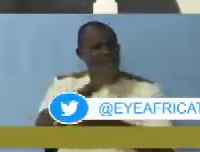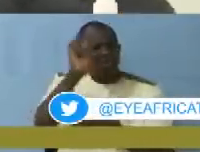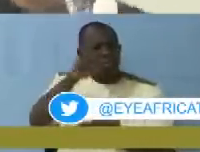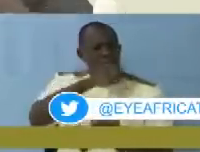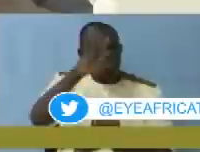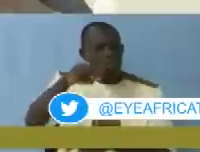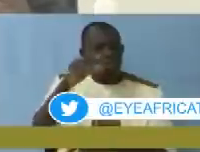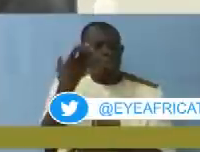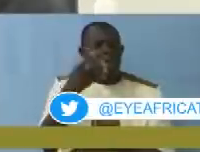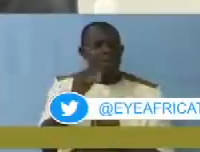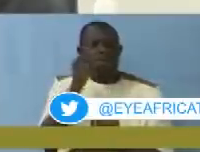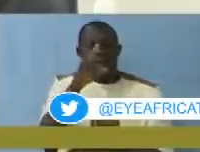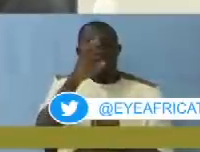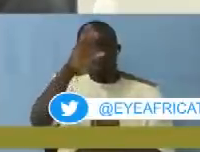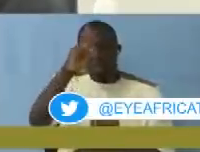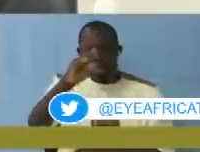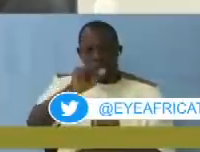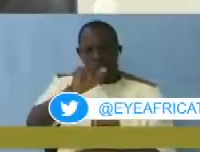those who dealt with him?